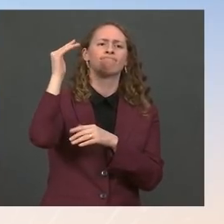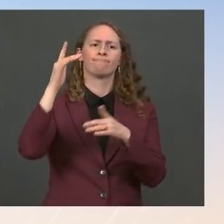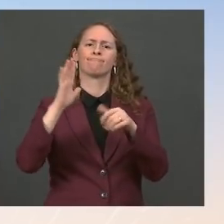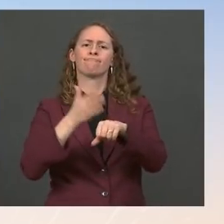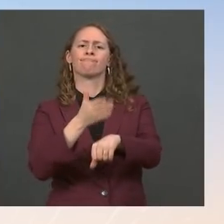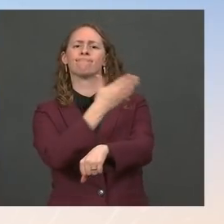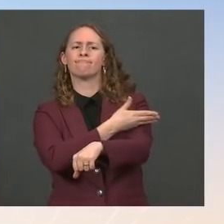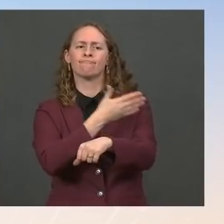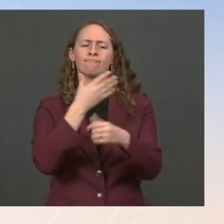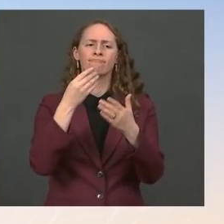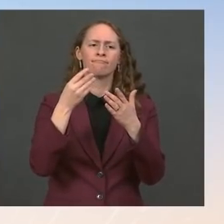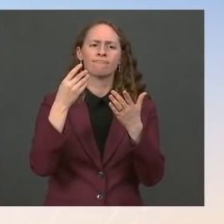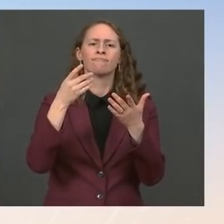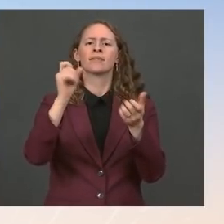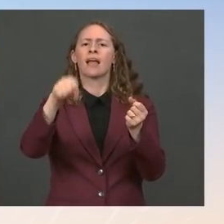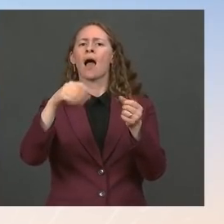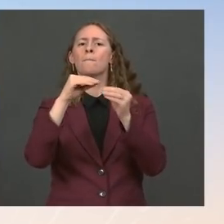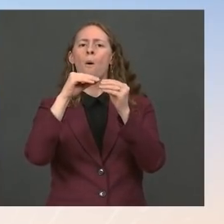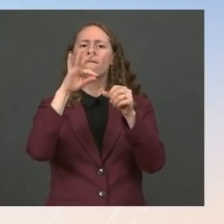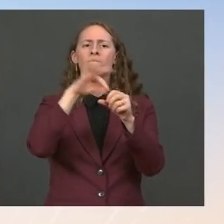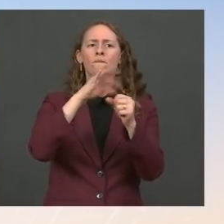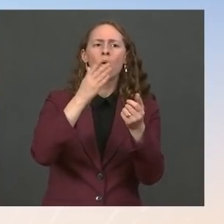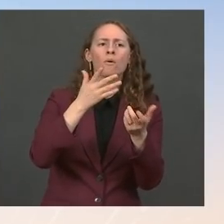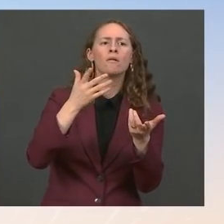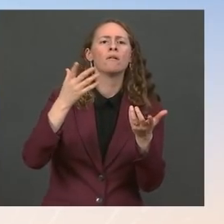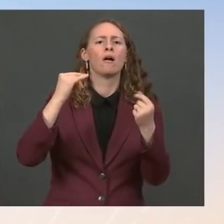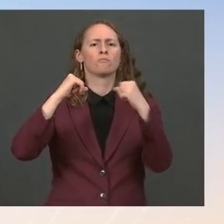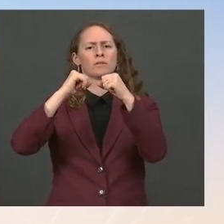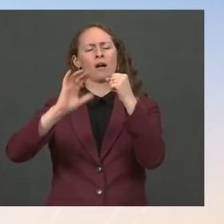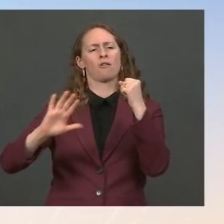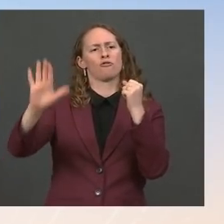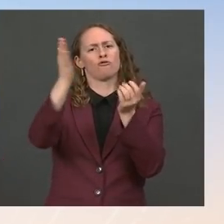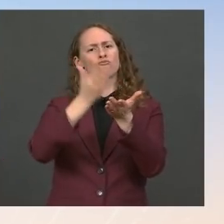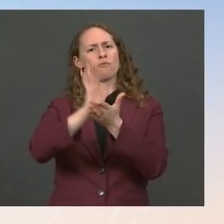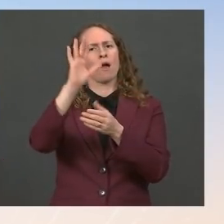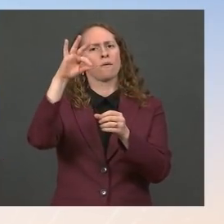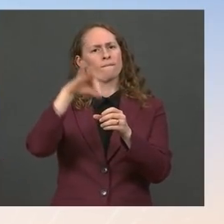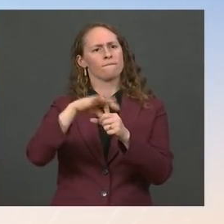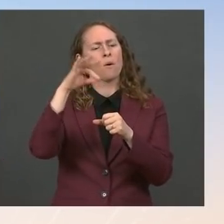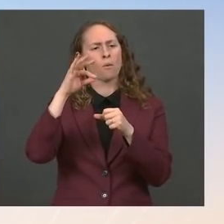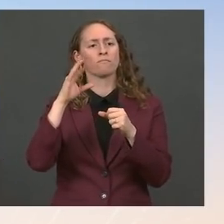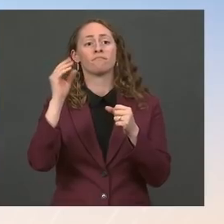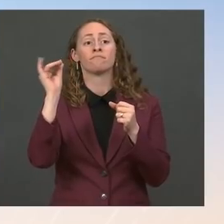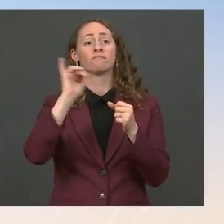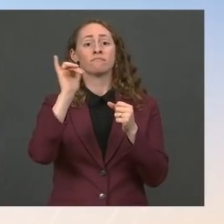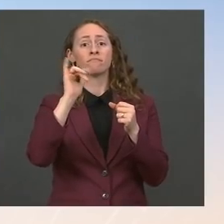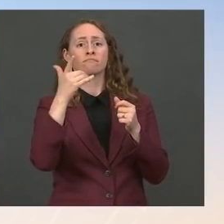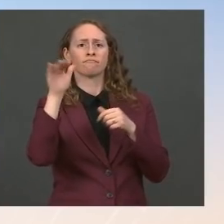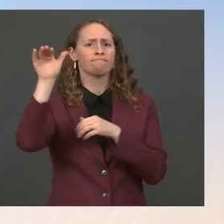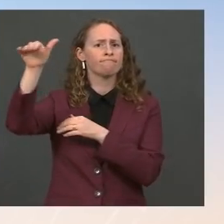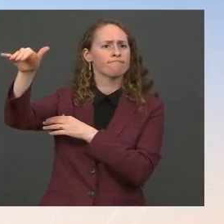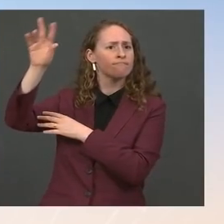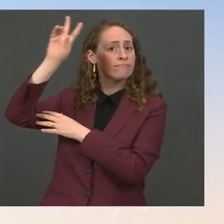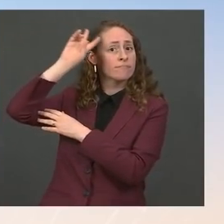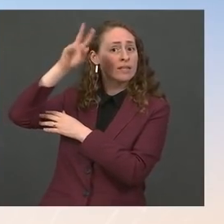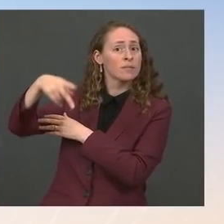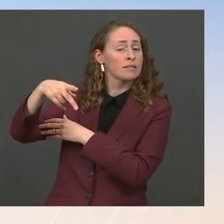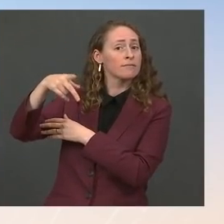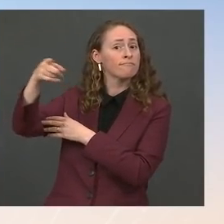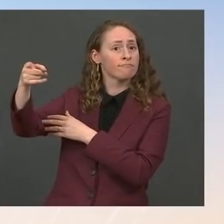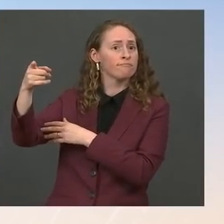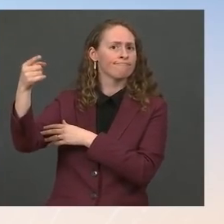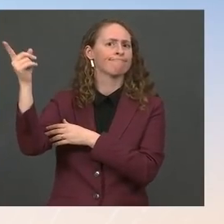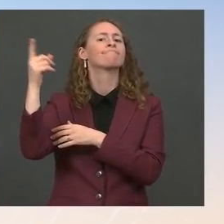referenced earlier to help protect people's fundamental right to vote, including asking the vice president or agreeing with the vice president that she would serve and lead this